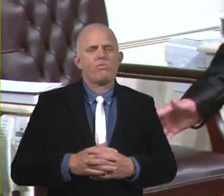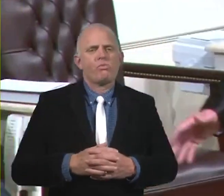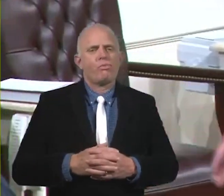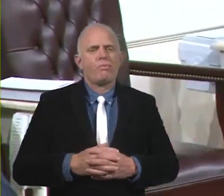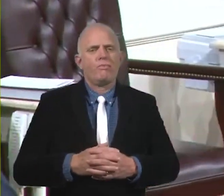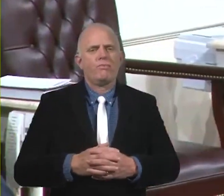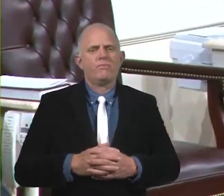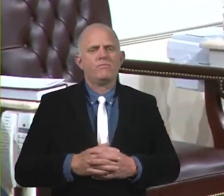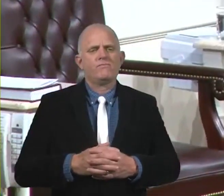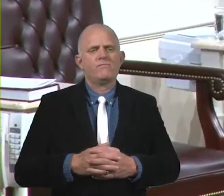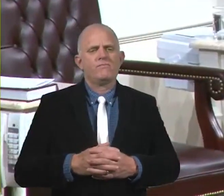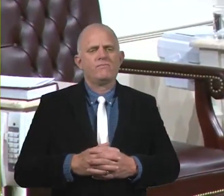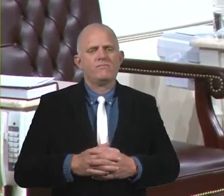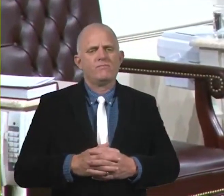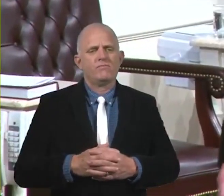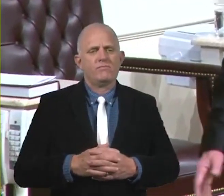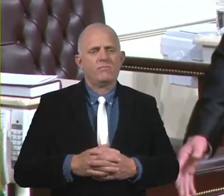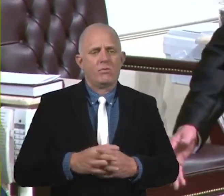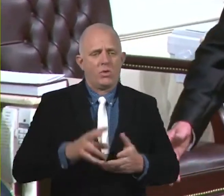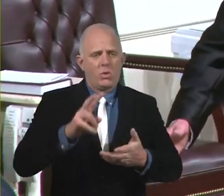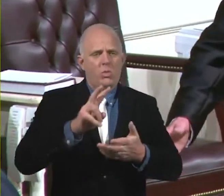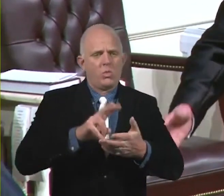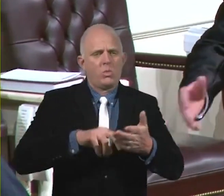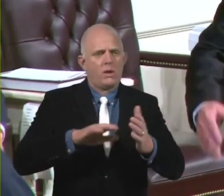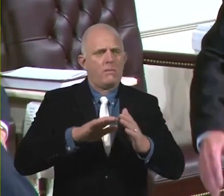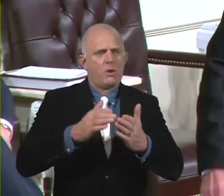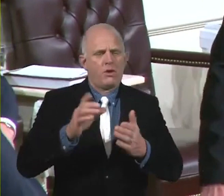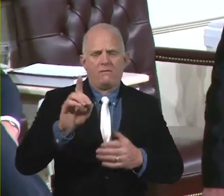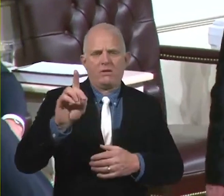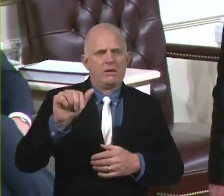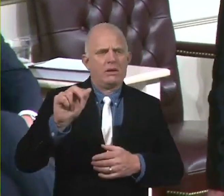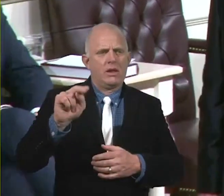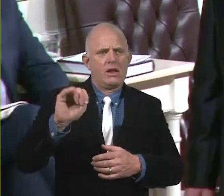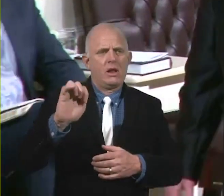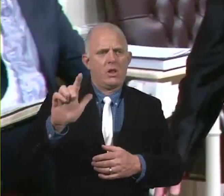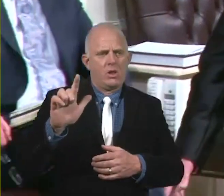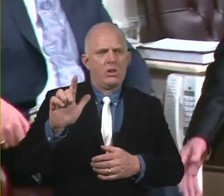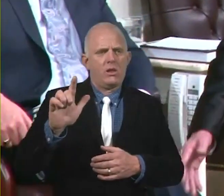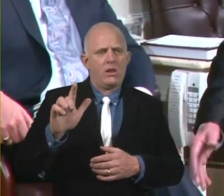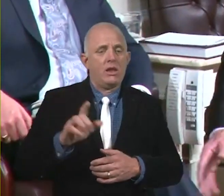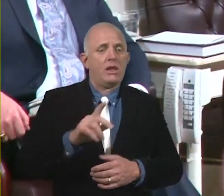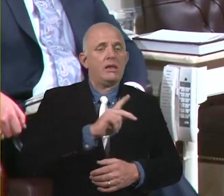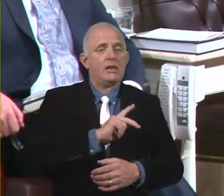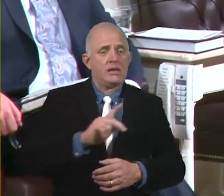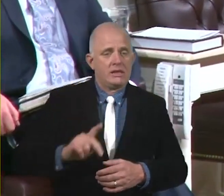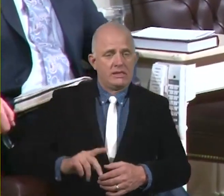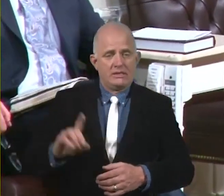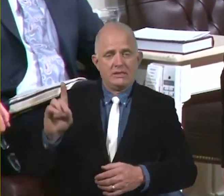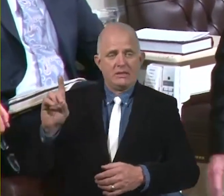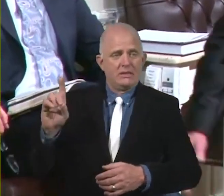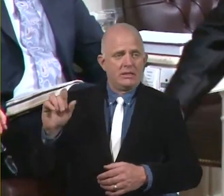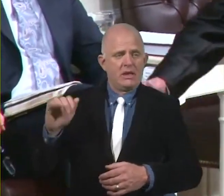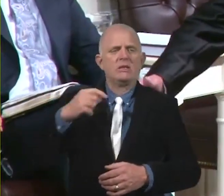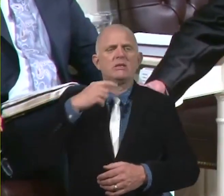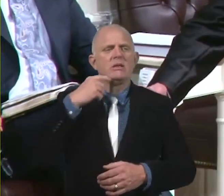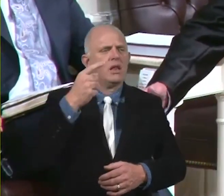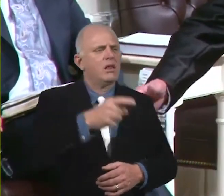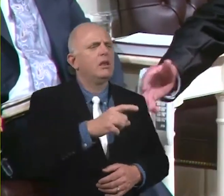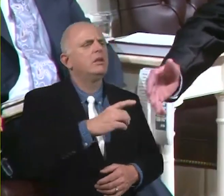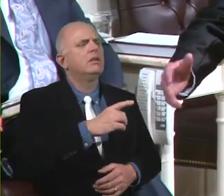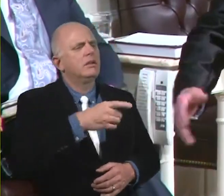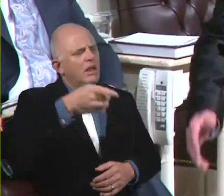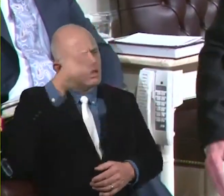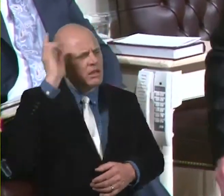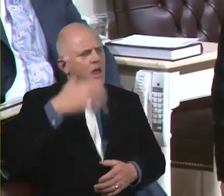Look, read the book of Daniel. When the king said to King Darius said to Daniel, Daniel, I want you to live in the palace. He said, but